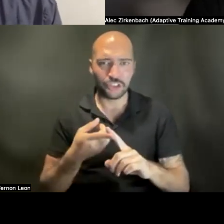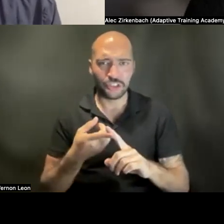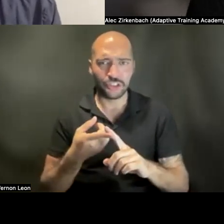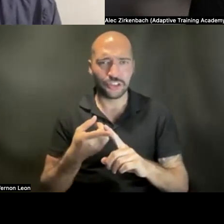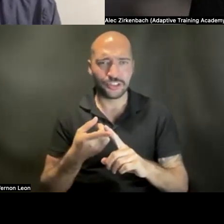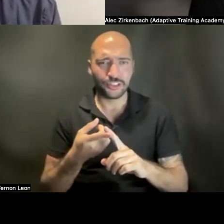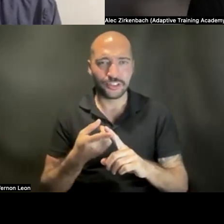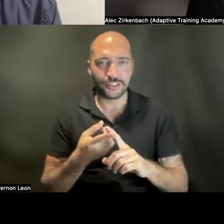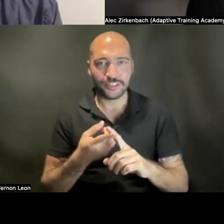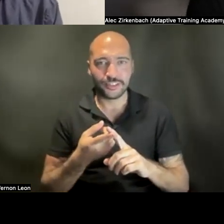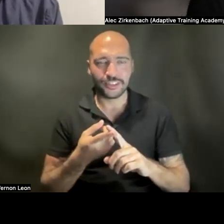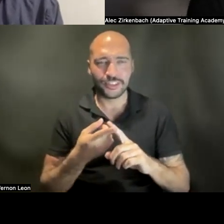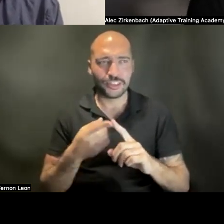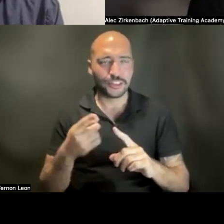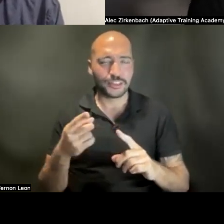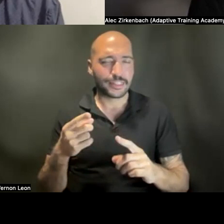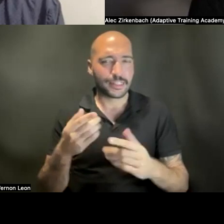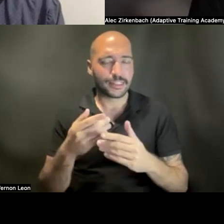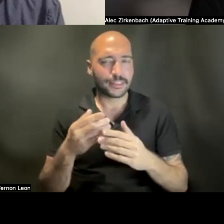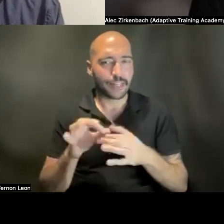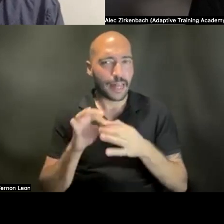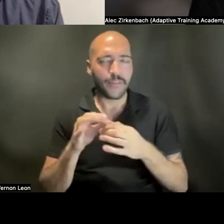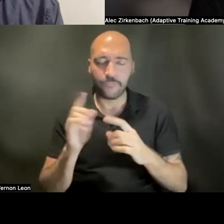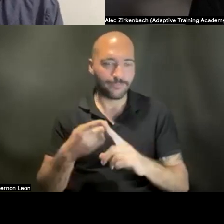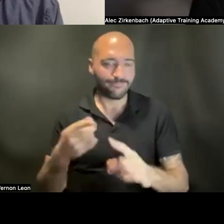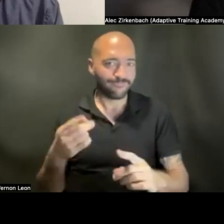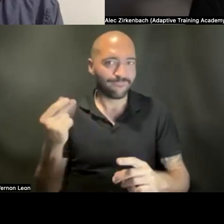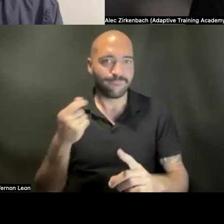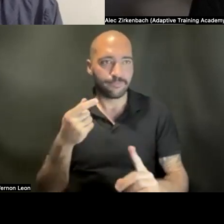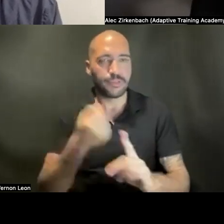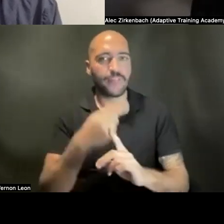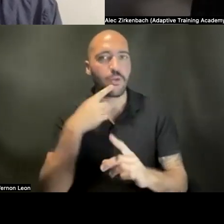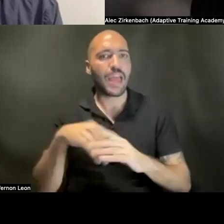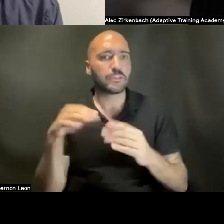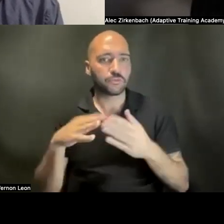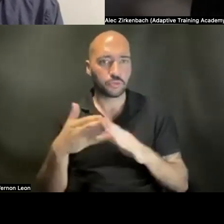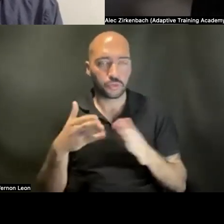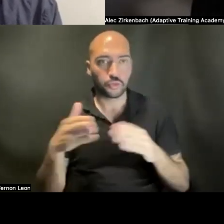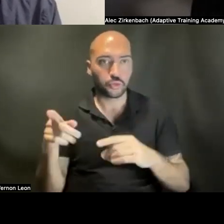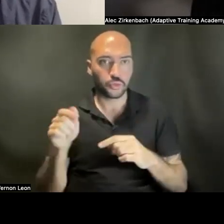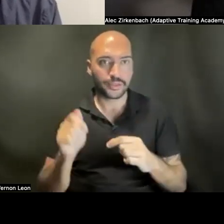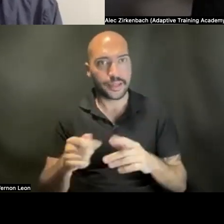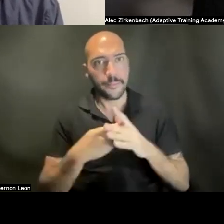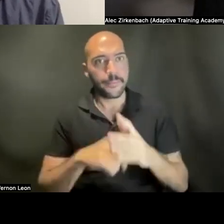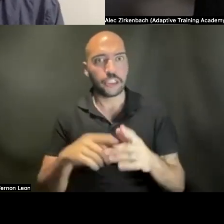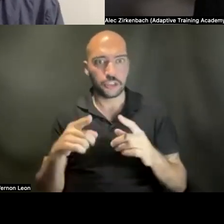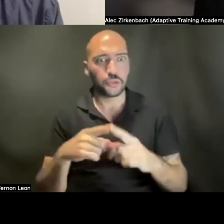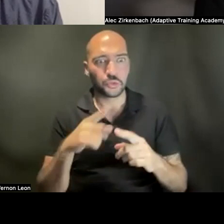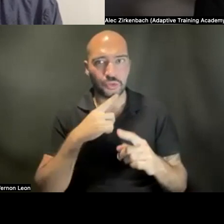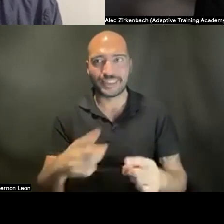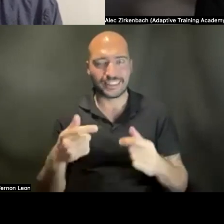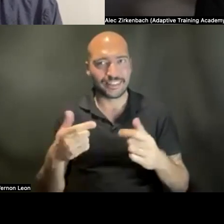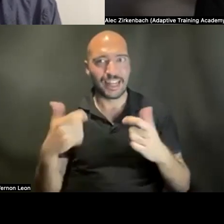to a lot of these, especially those who are outside of the community, and the ways that you can begin to amplify the